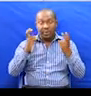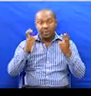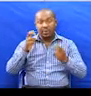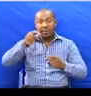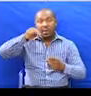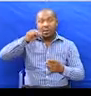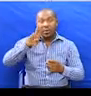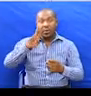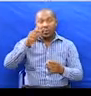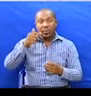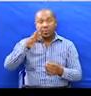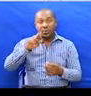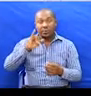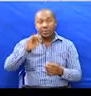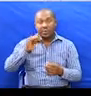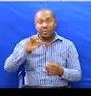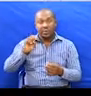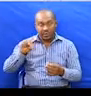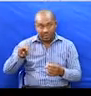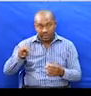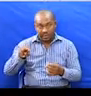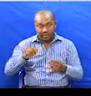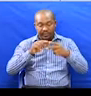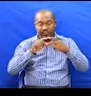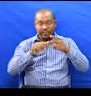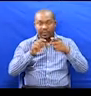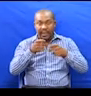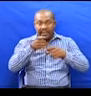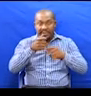substance. This topic is the continuation of the last